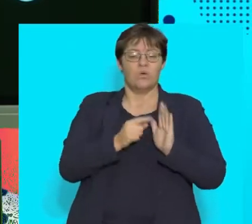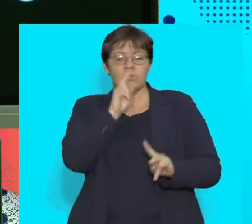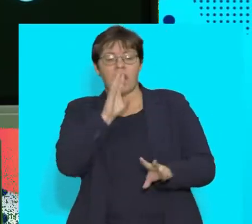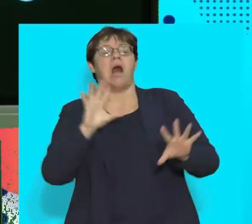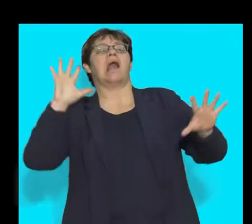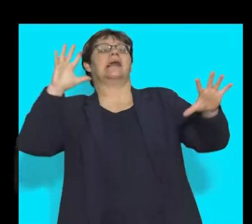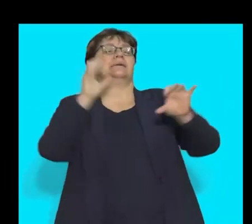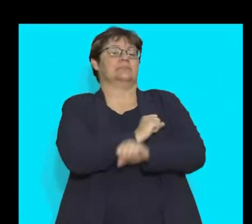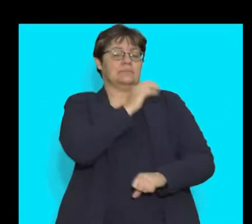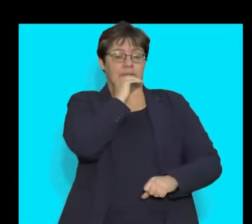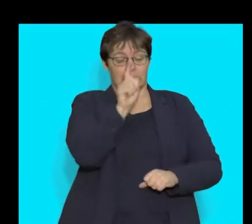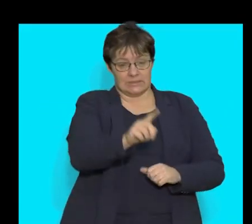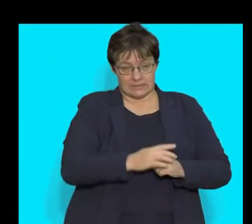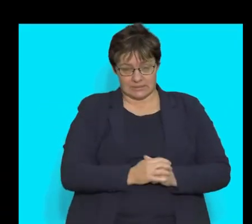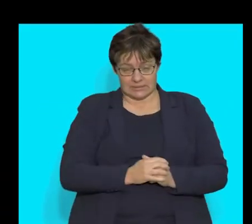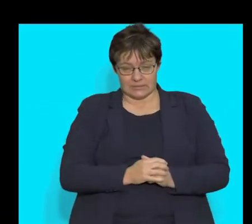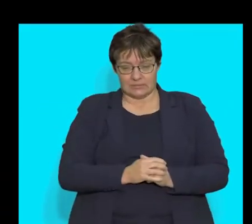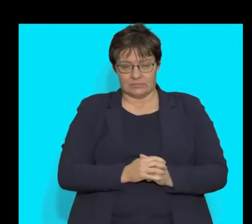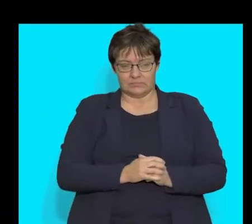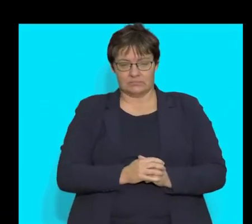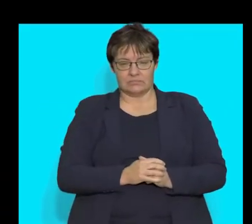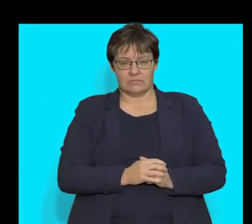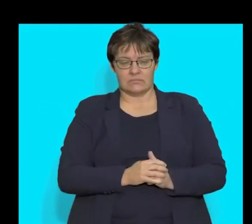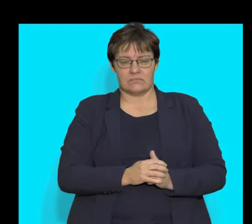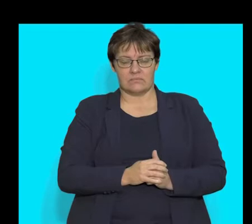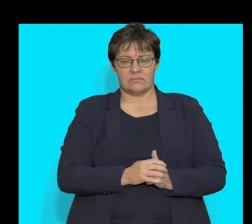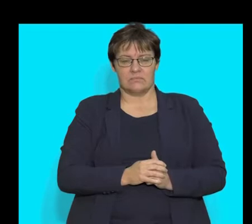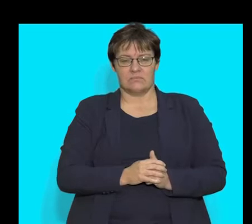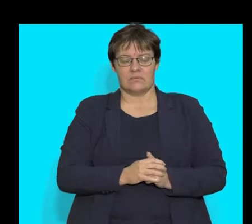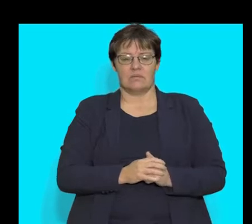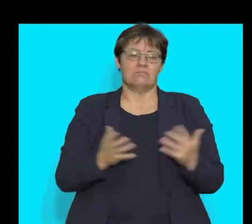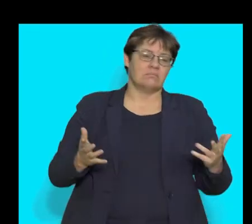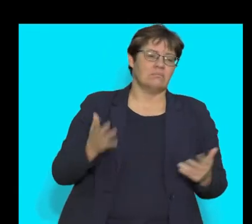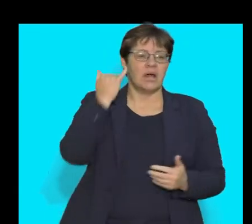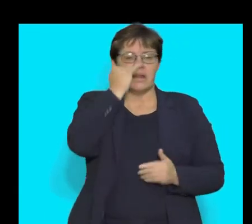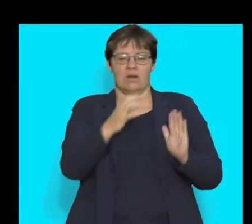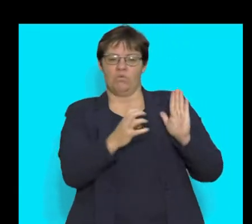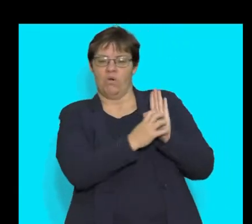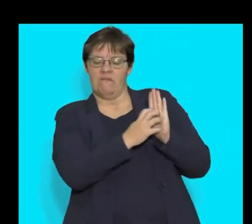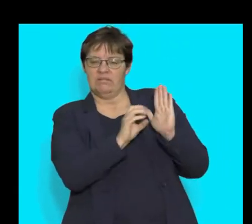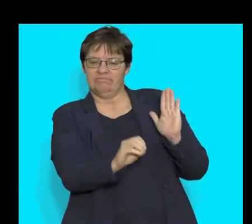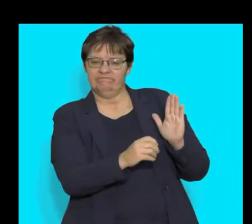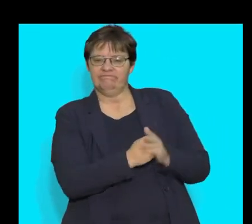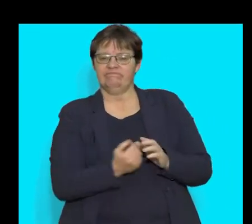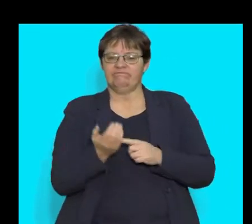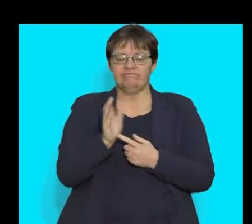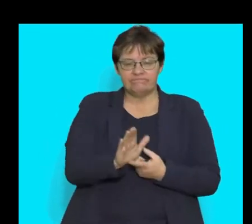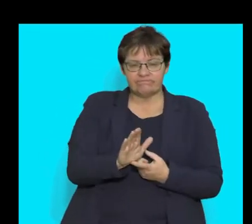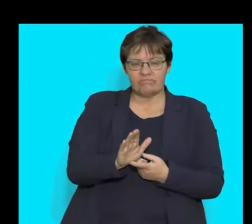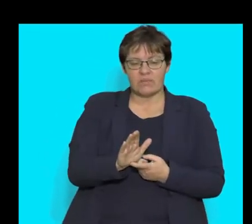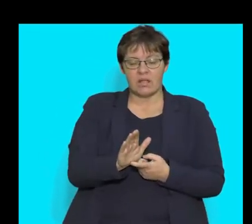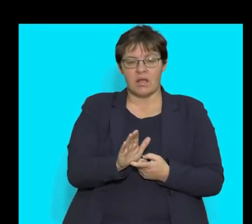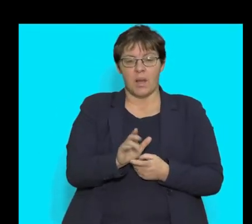see exactly what I'm meaning. So if we are given the idea of a graph showing